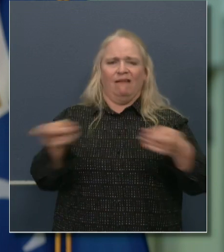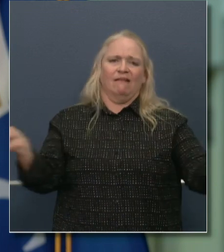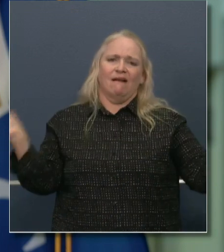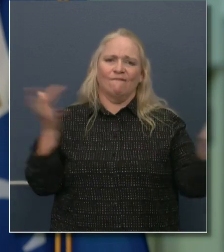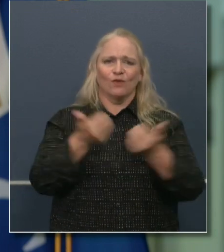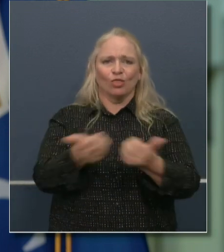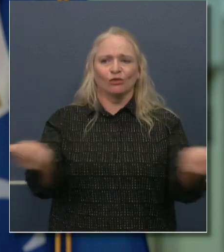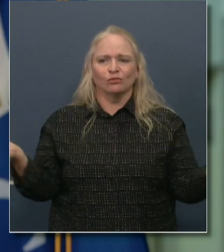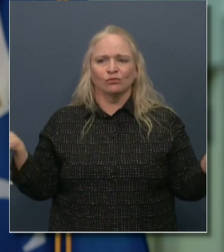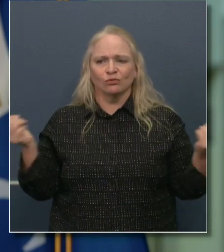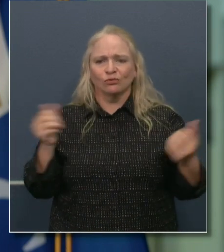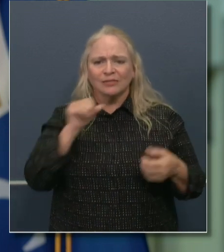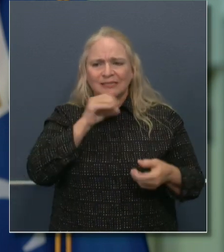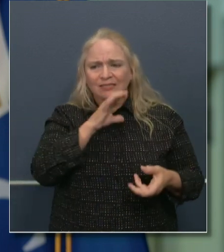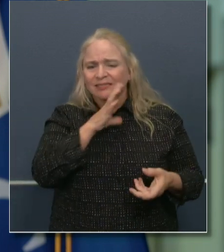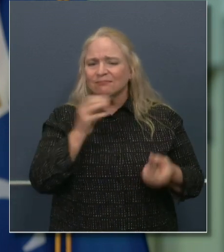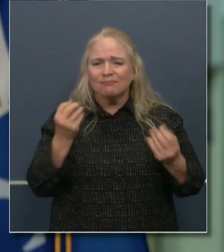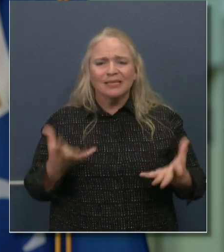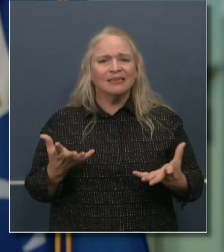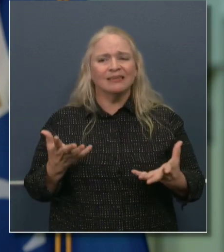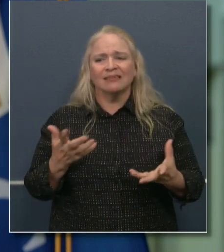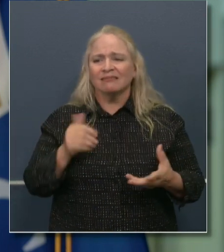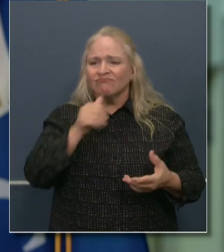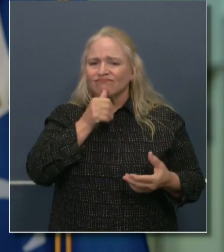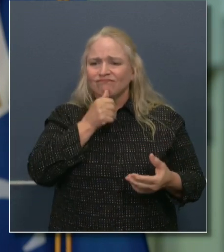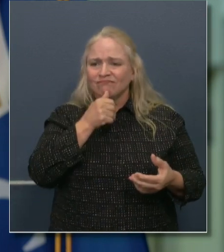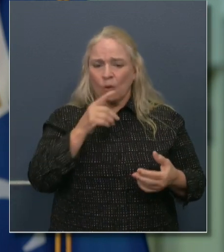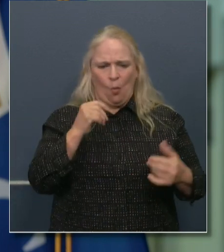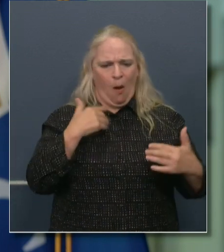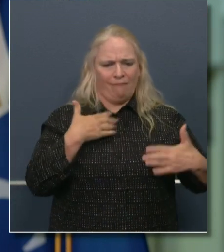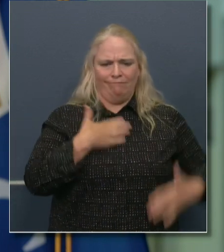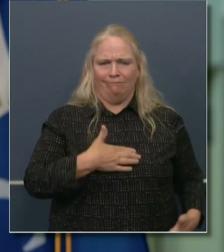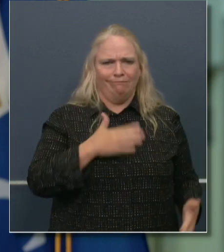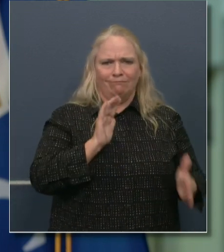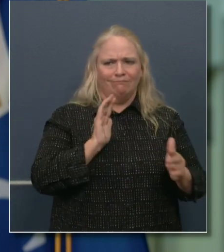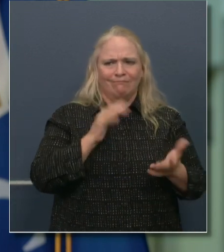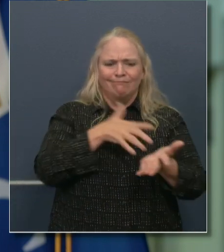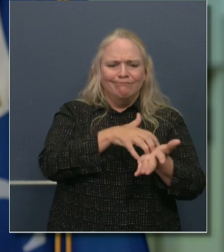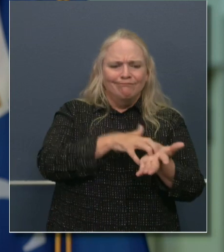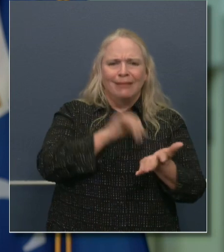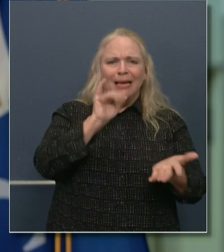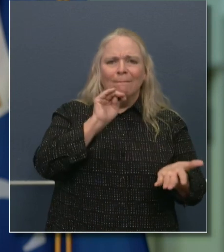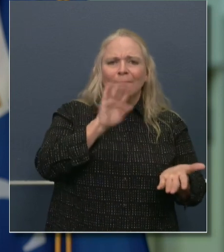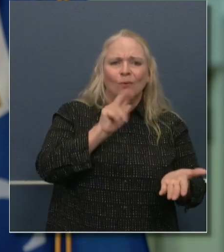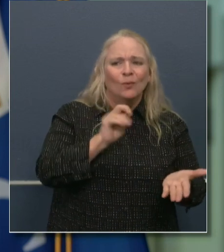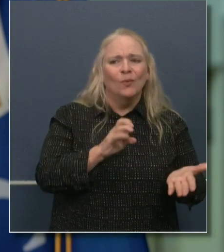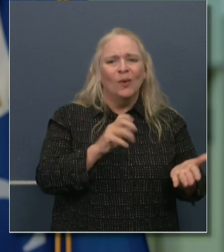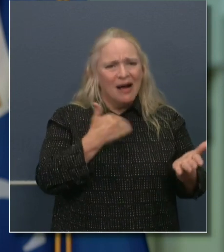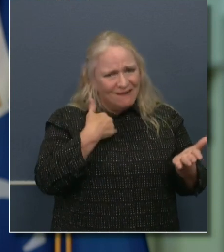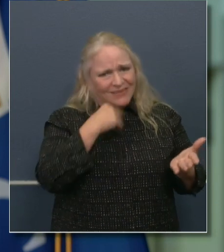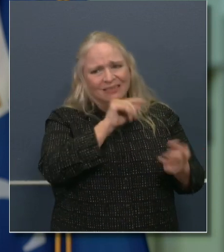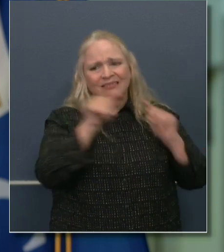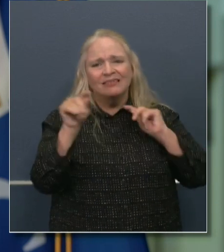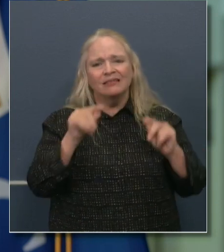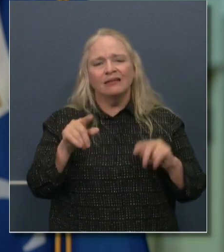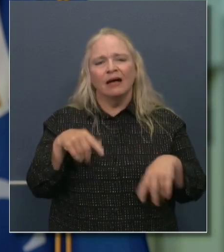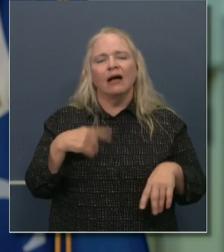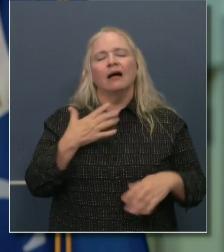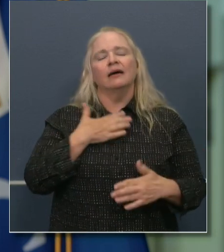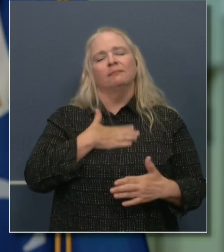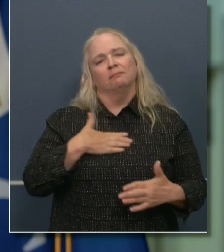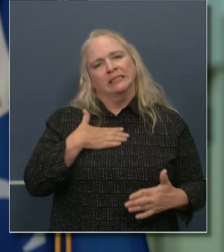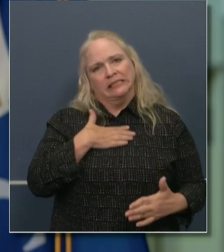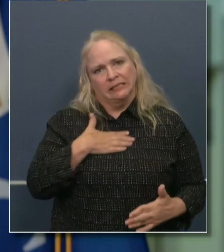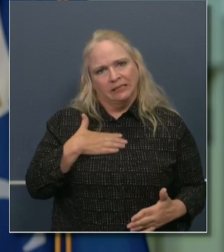for those that have immunity systems and are compromised in that respect, please take seriously the fact